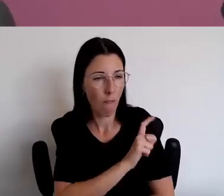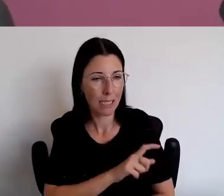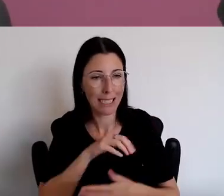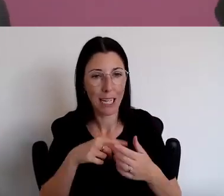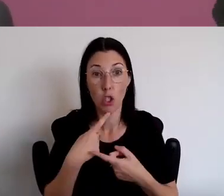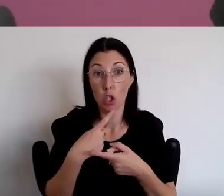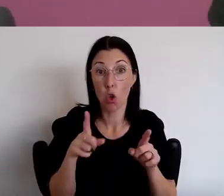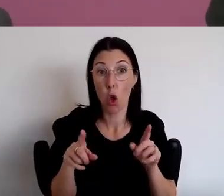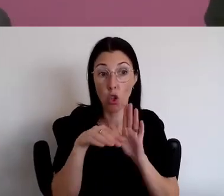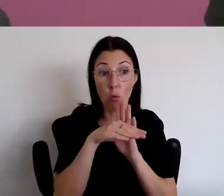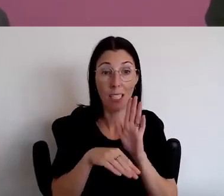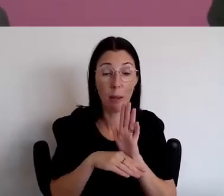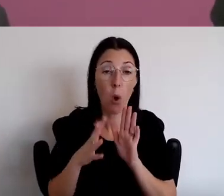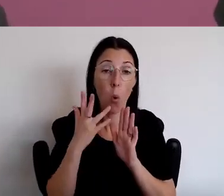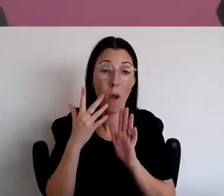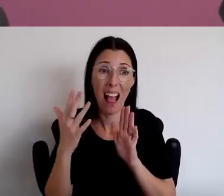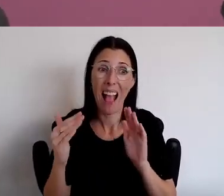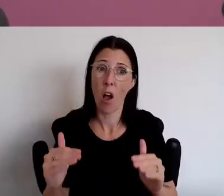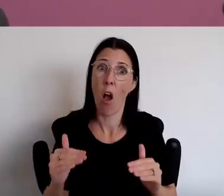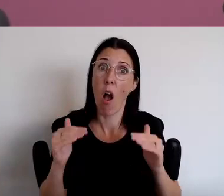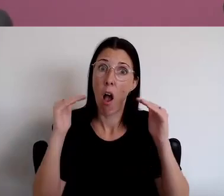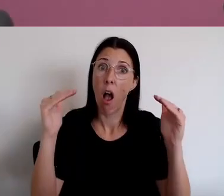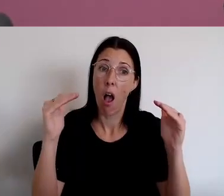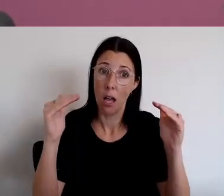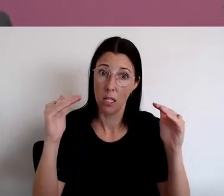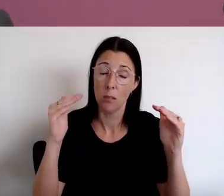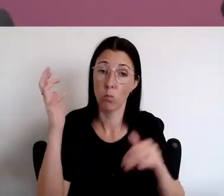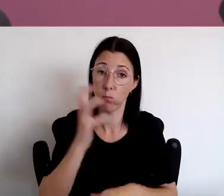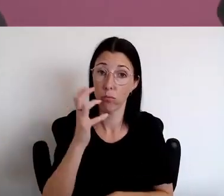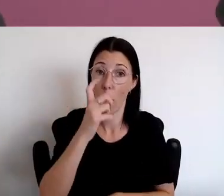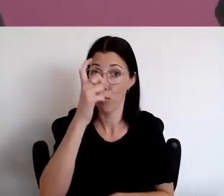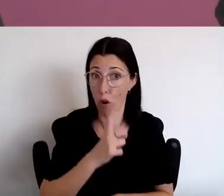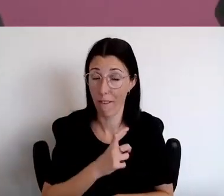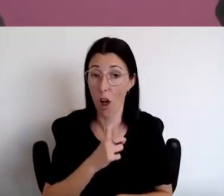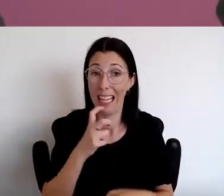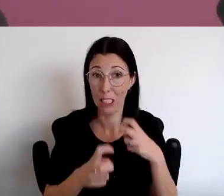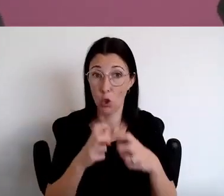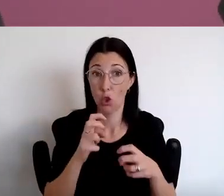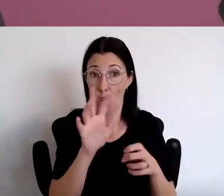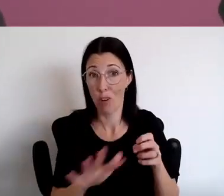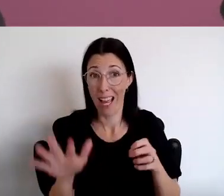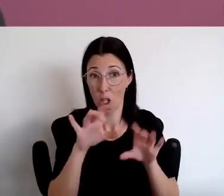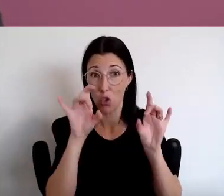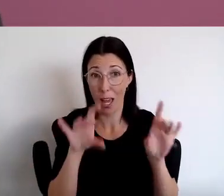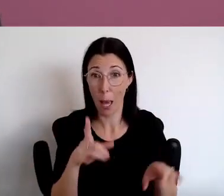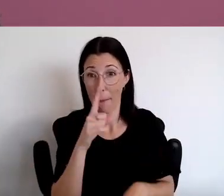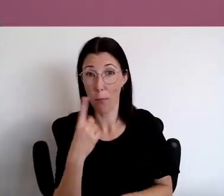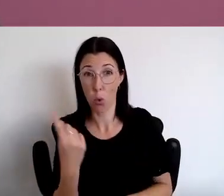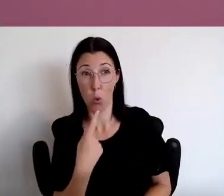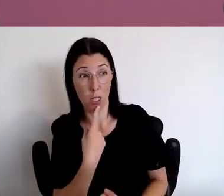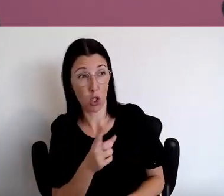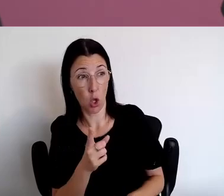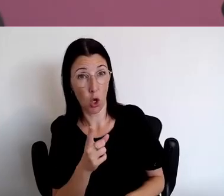there's some high profile issues around the country where disclosures have been perhaps outed and there's a perception it